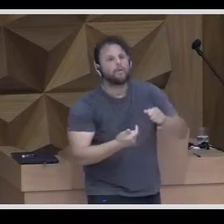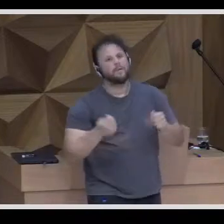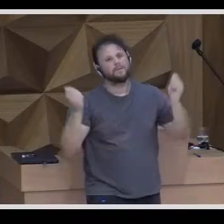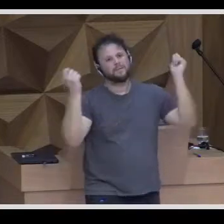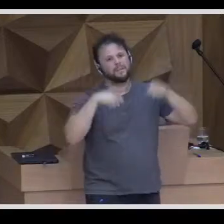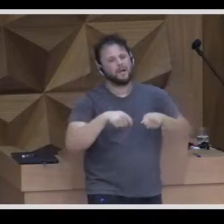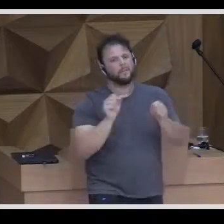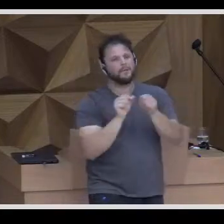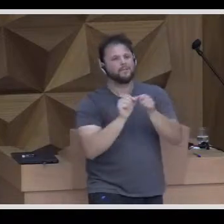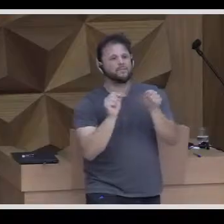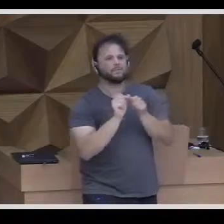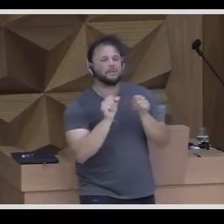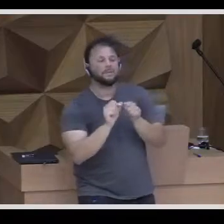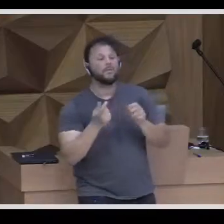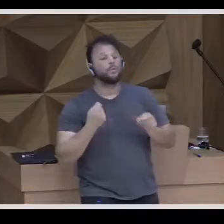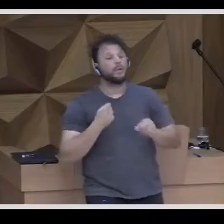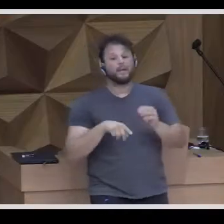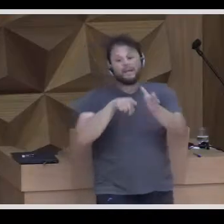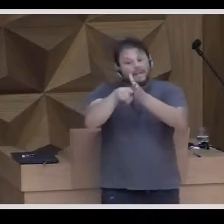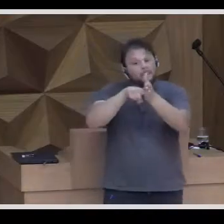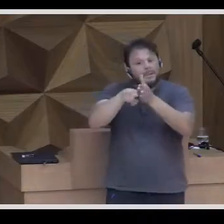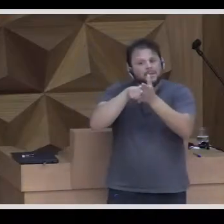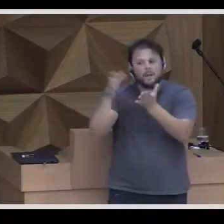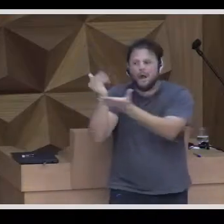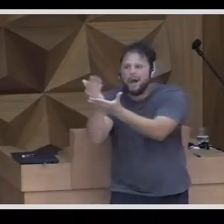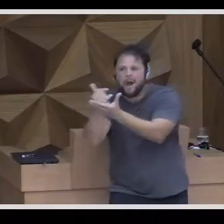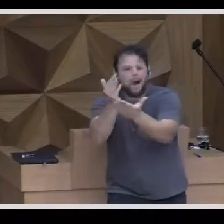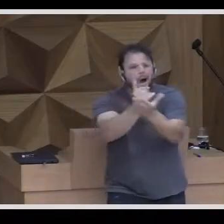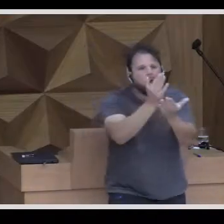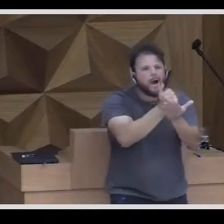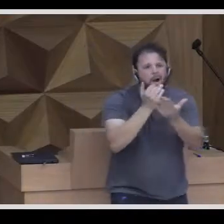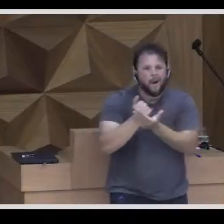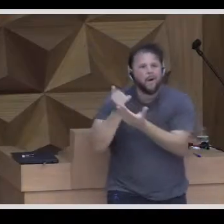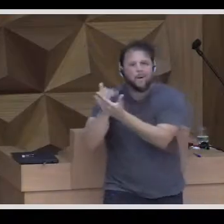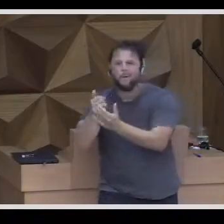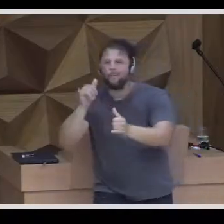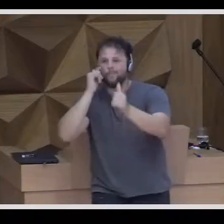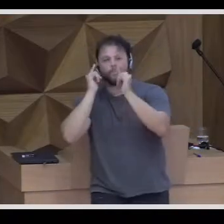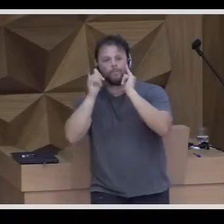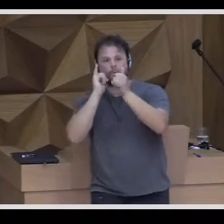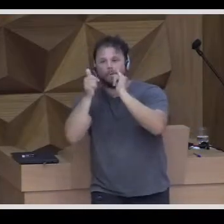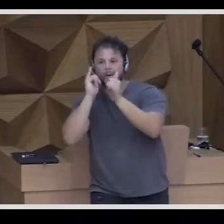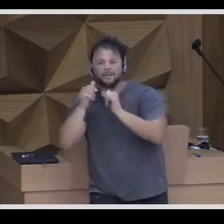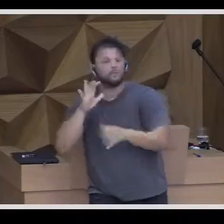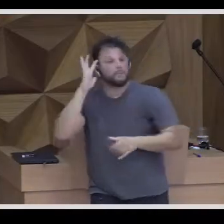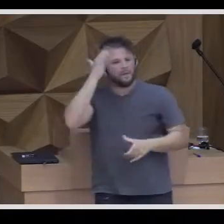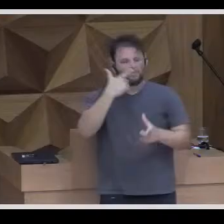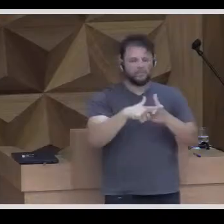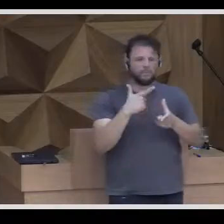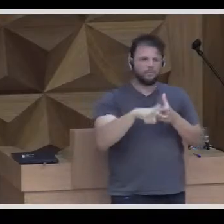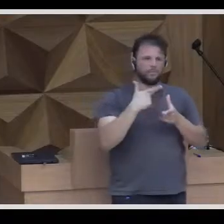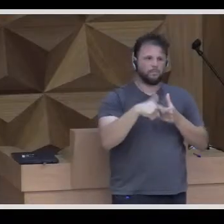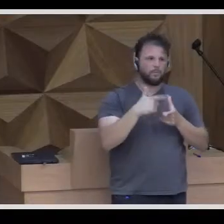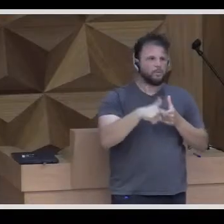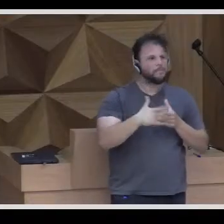trying to pull things closer together, actually solving that problem of the kind